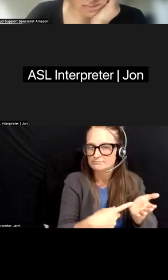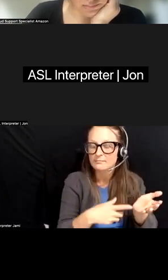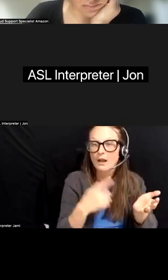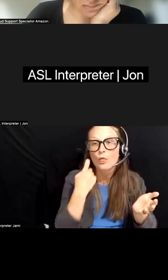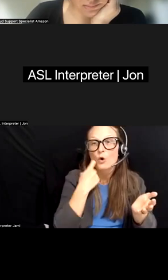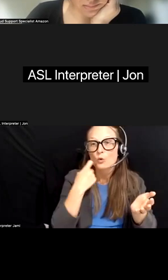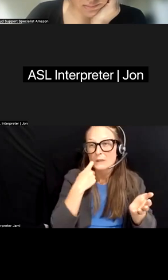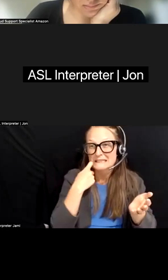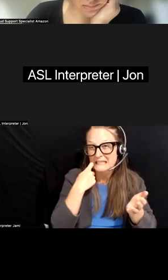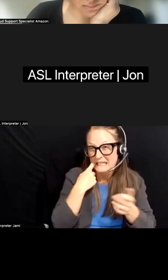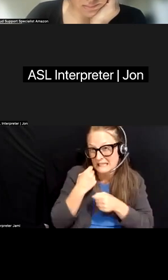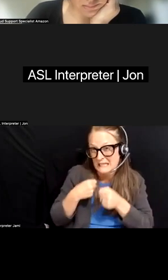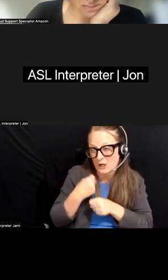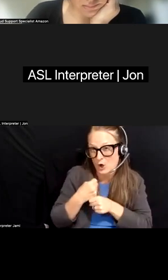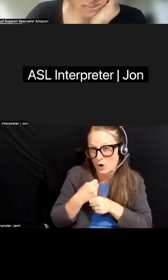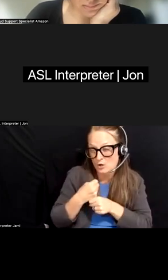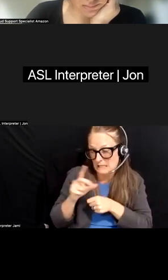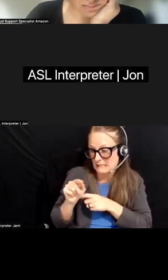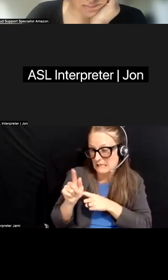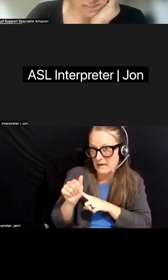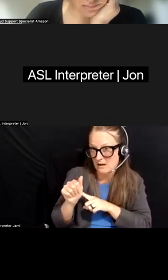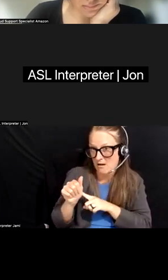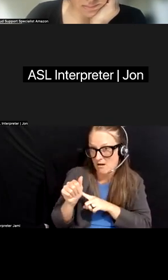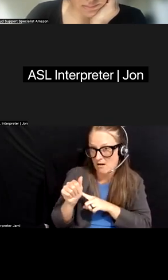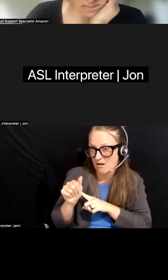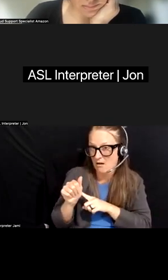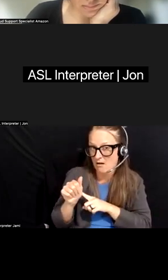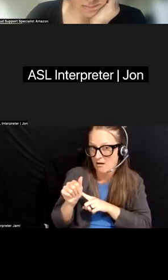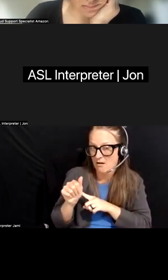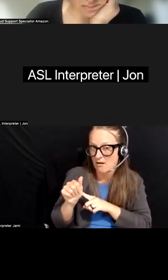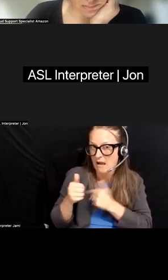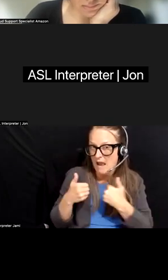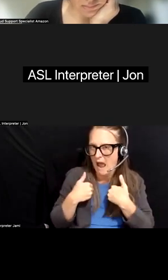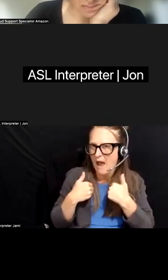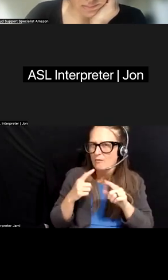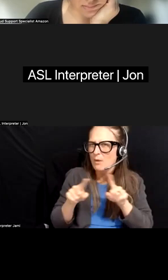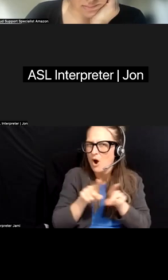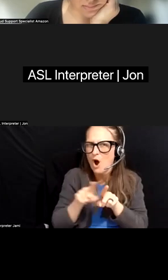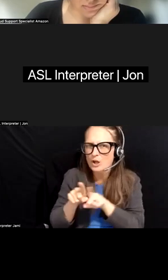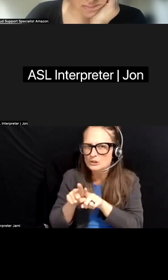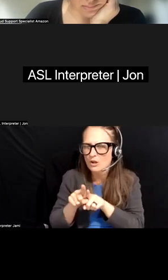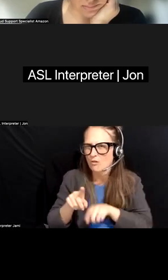of just data, we've started coming up with an idea of big